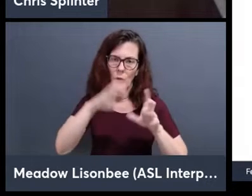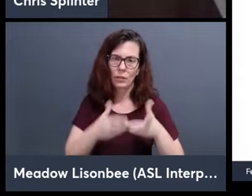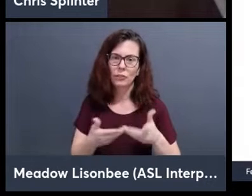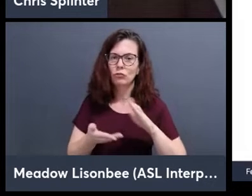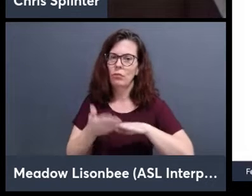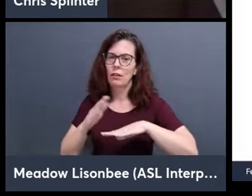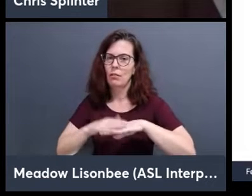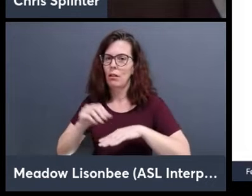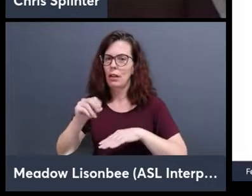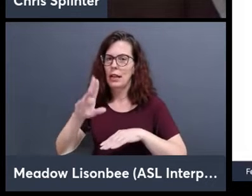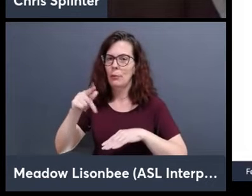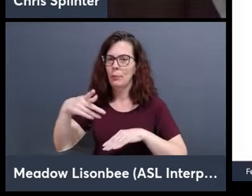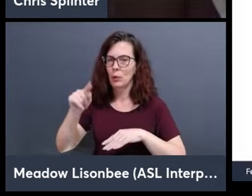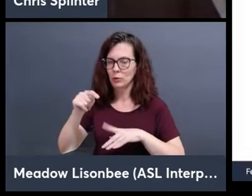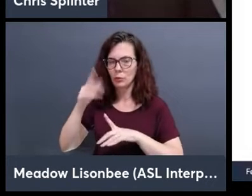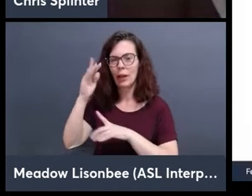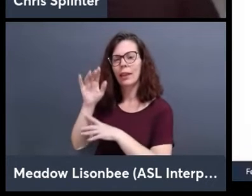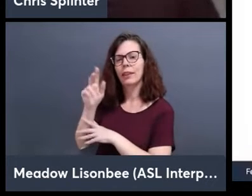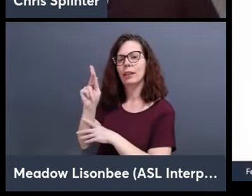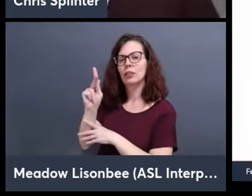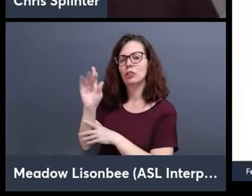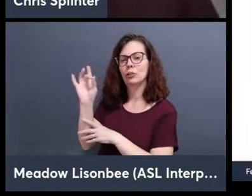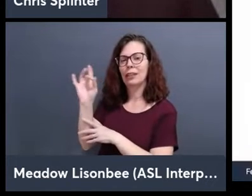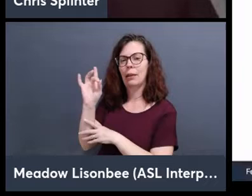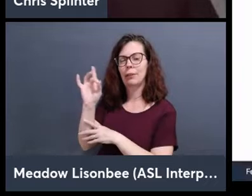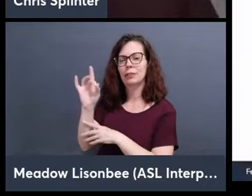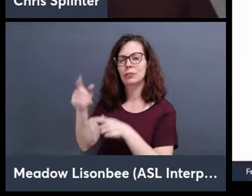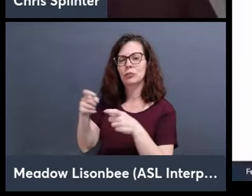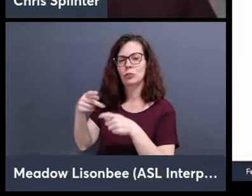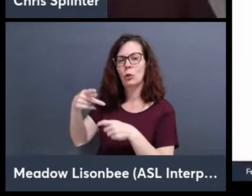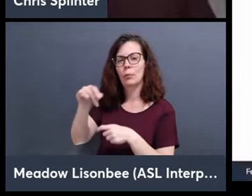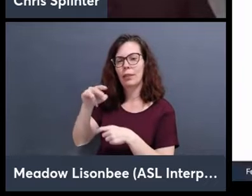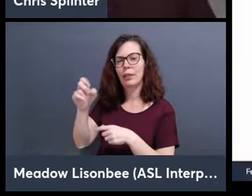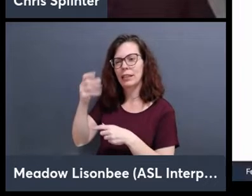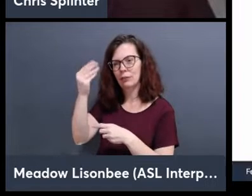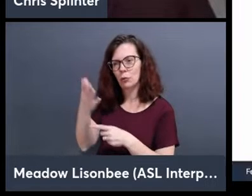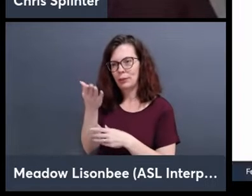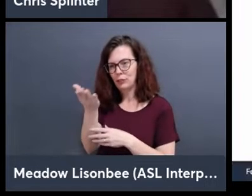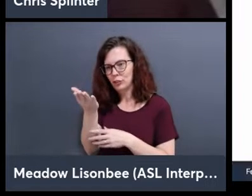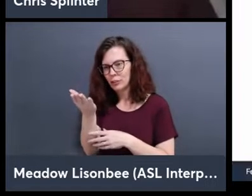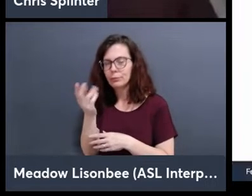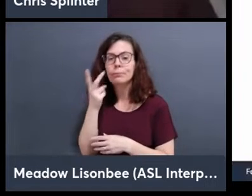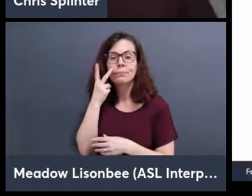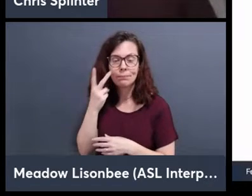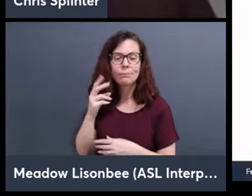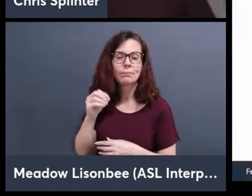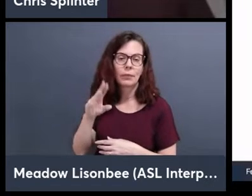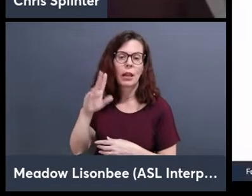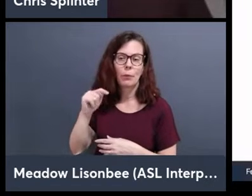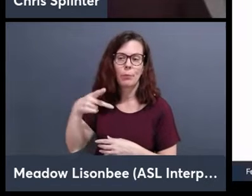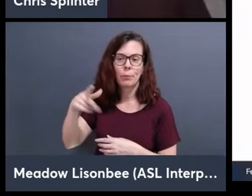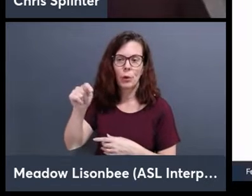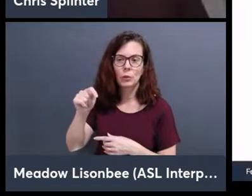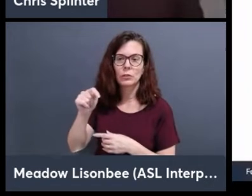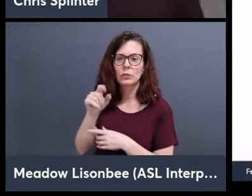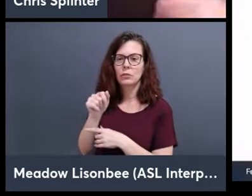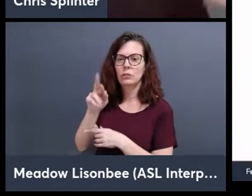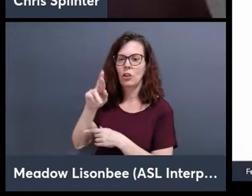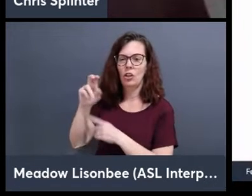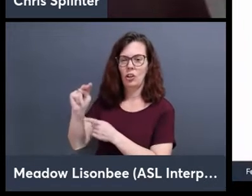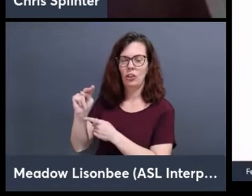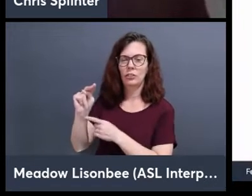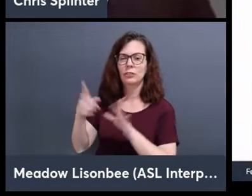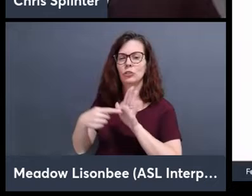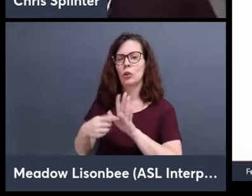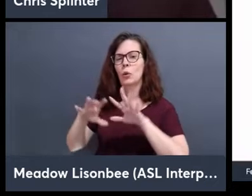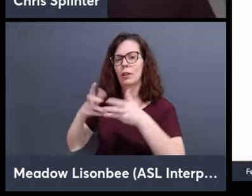Outpost because of this Kubernetes control plane location information here. And what you see is the Outpost ARN, which tells you that the cluster itself